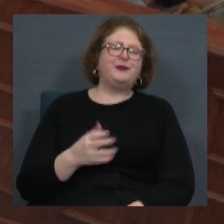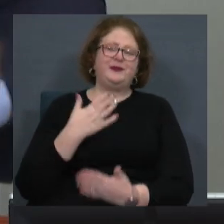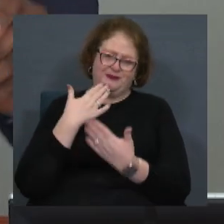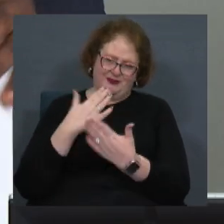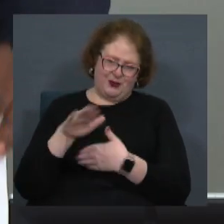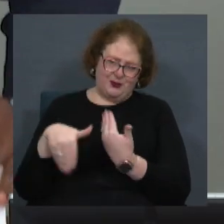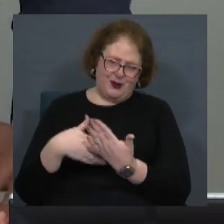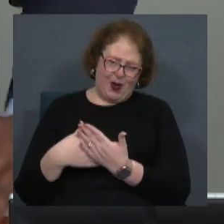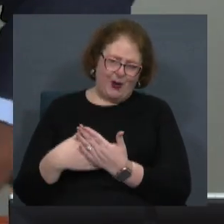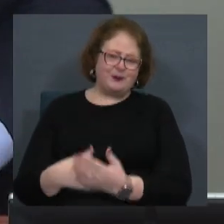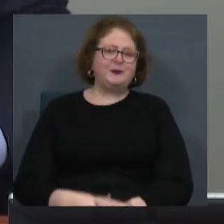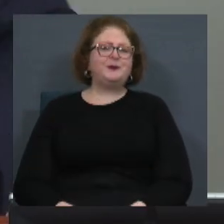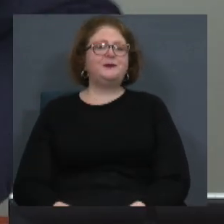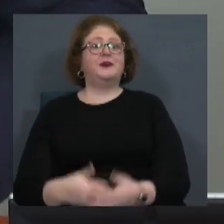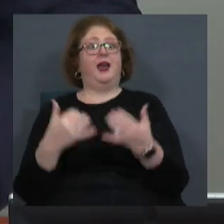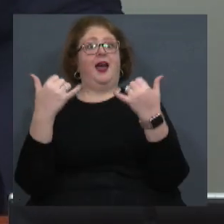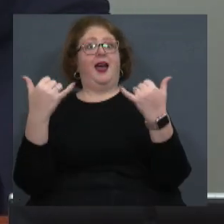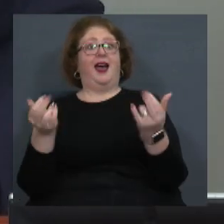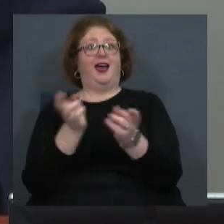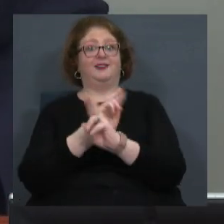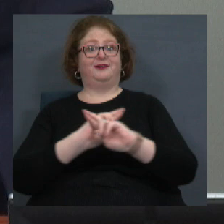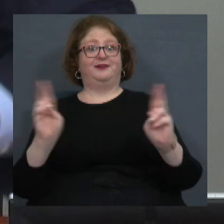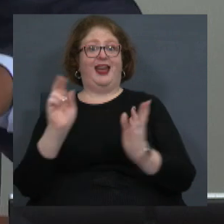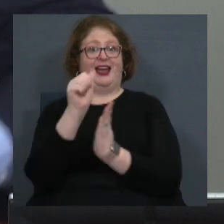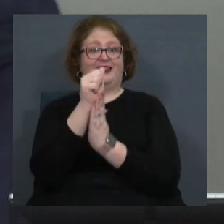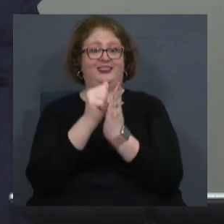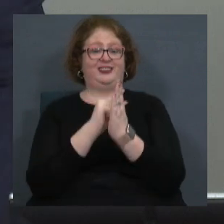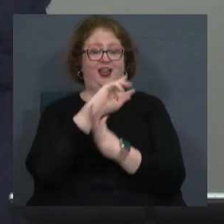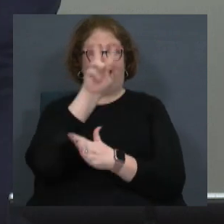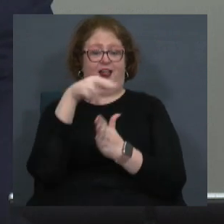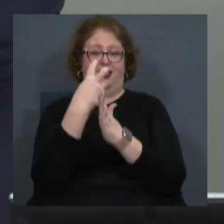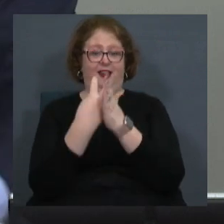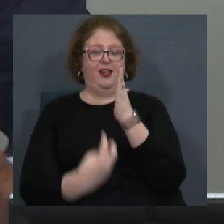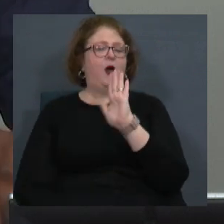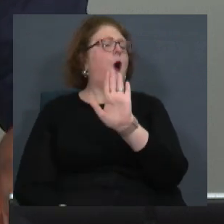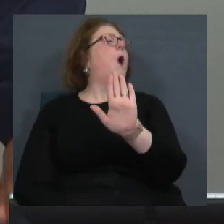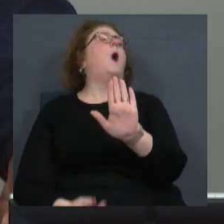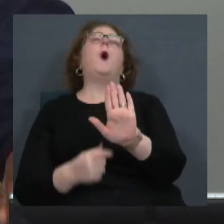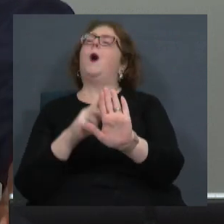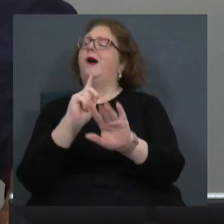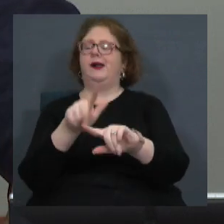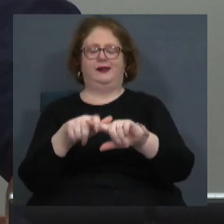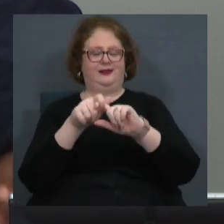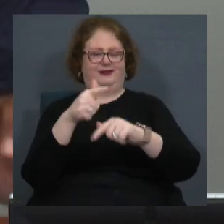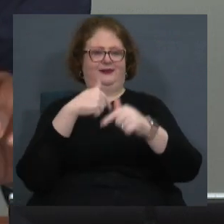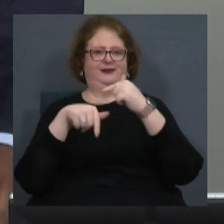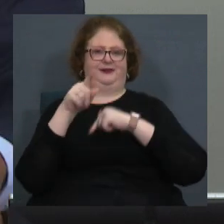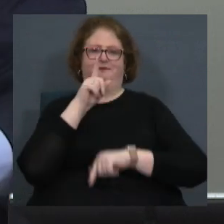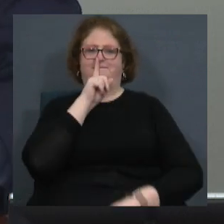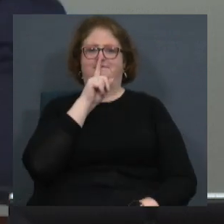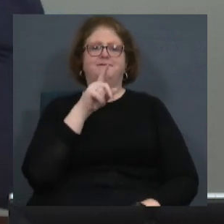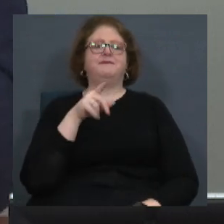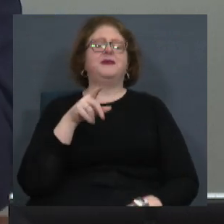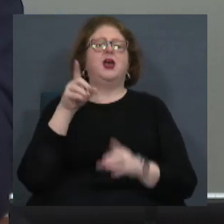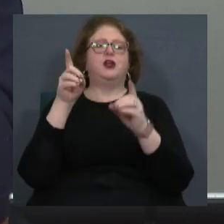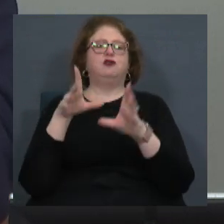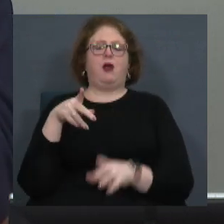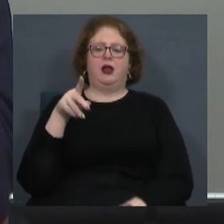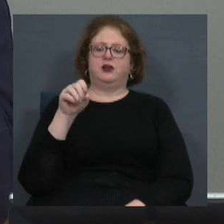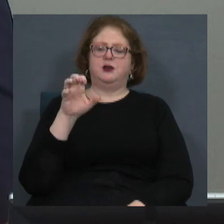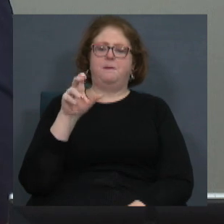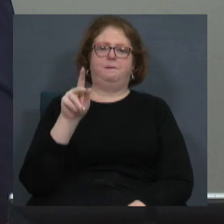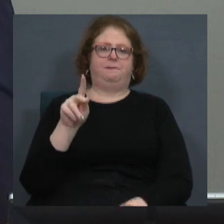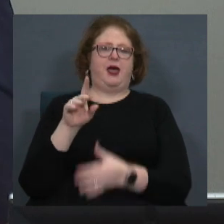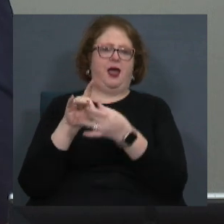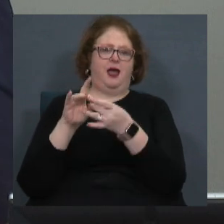All right, we'll dive into the agenda. Oh, I'm sorry, Director Peck. Before Director Peck, I just